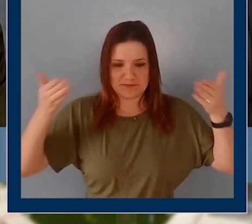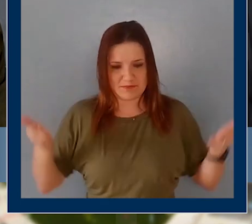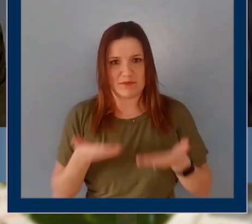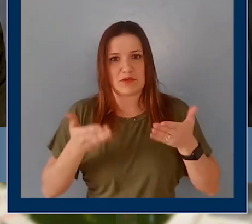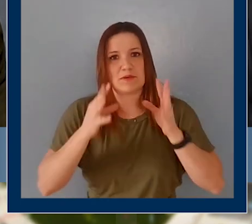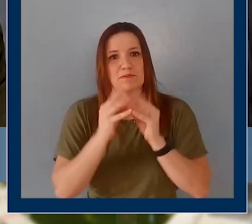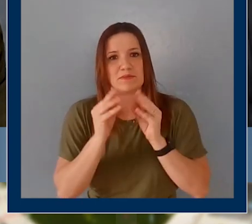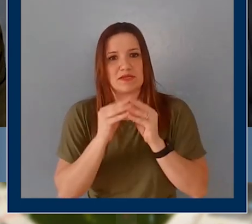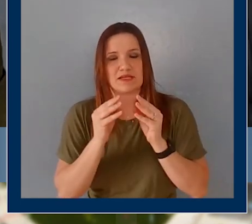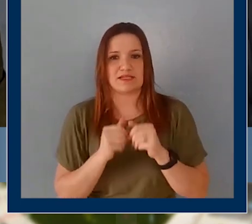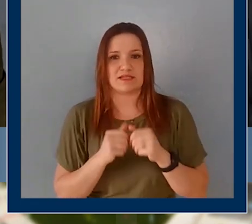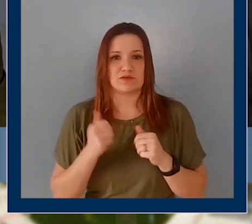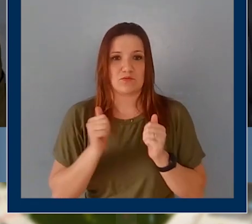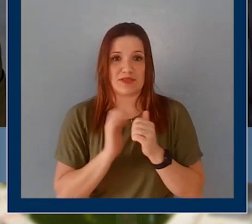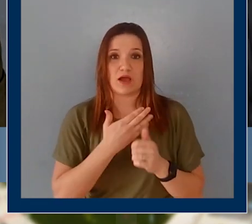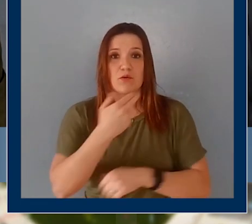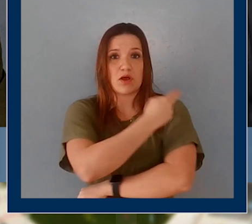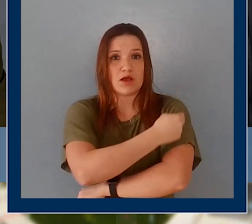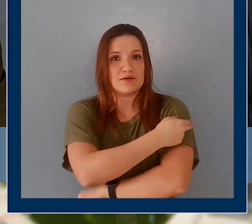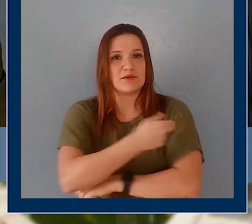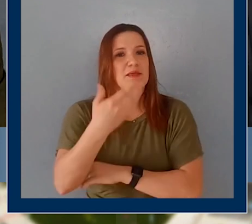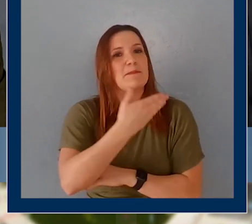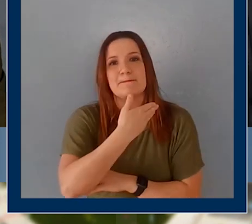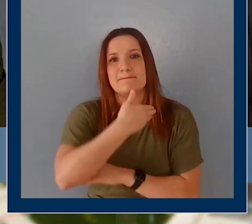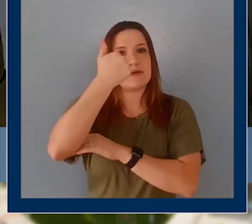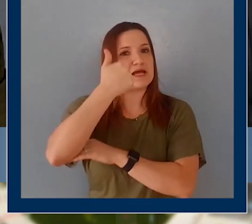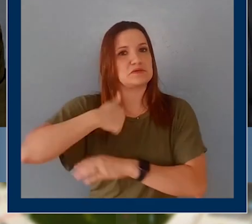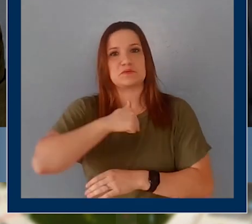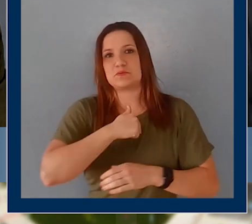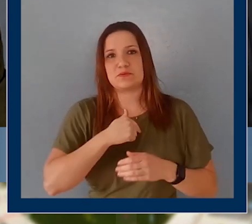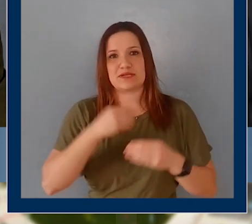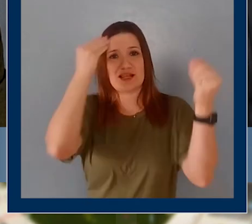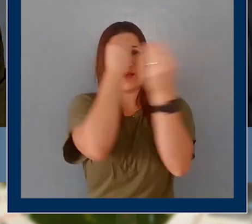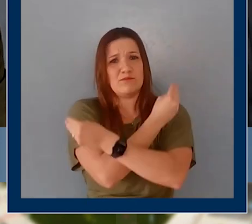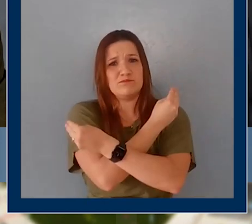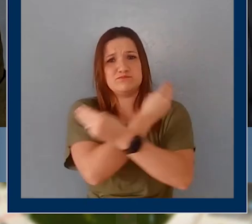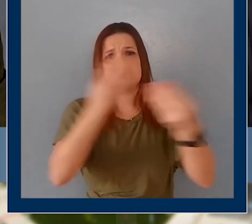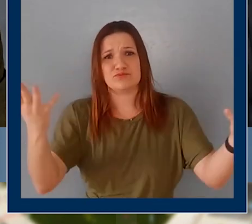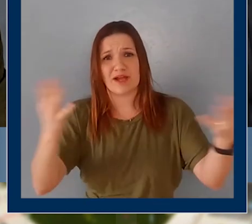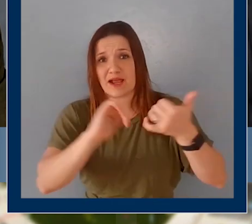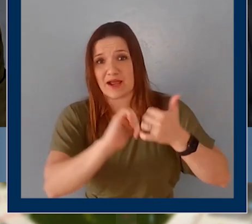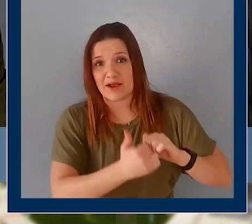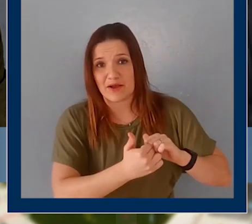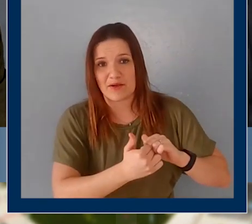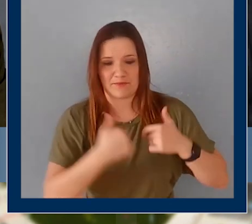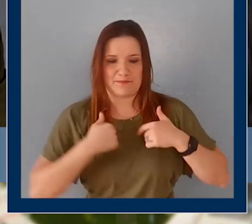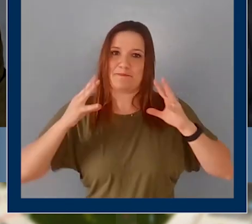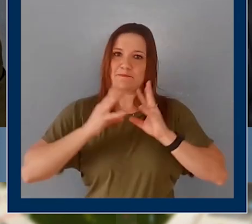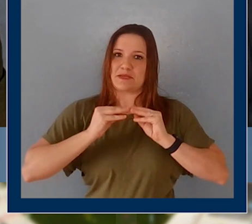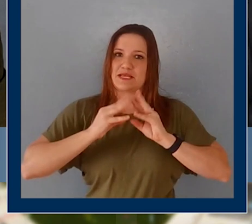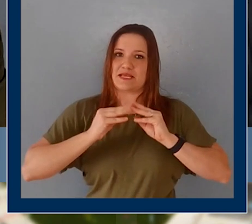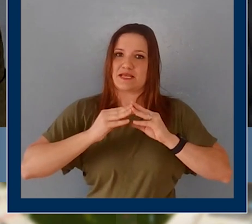today. This is our bi-weekly update, and today is Thursday, January 14th. This is our 34th